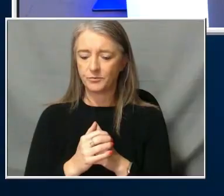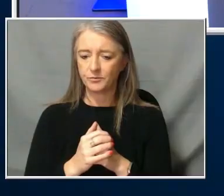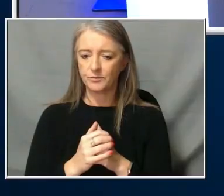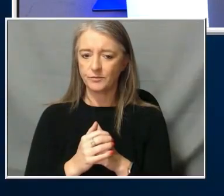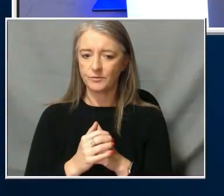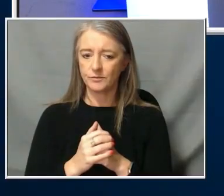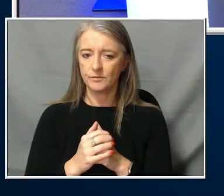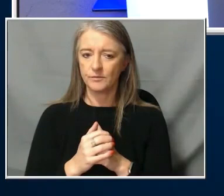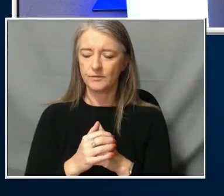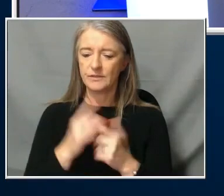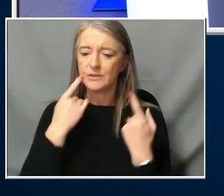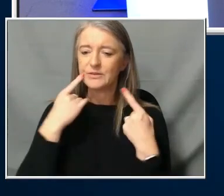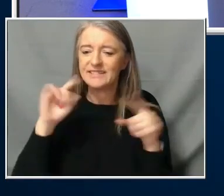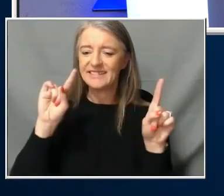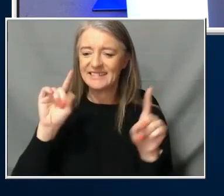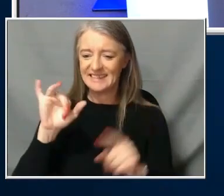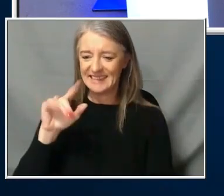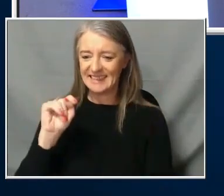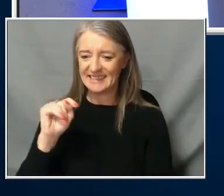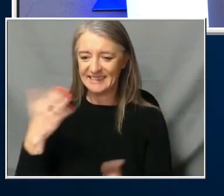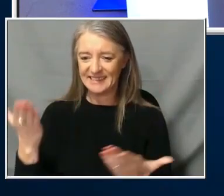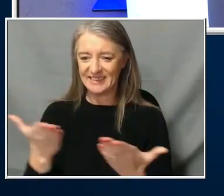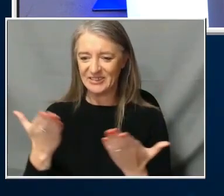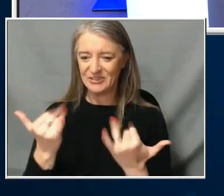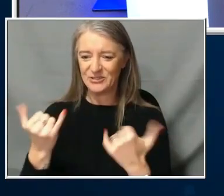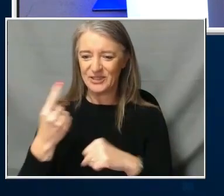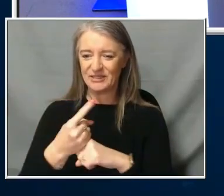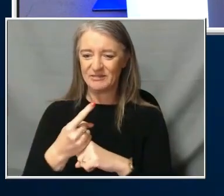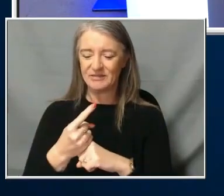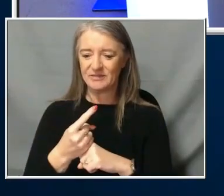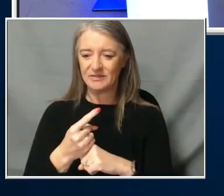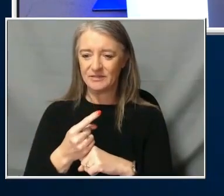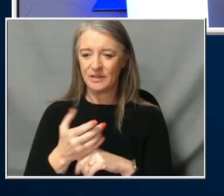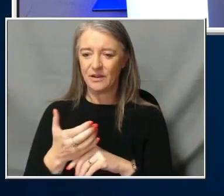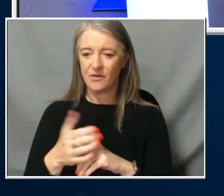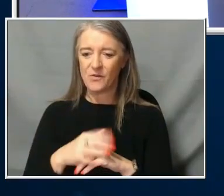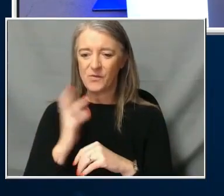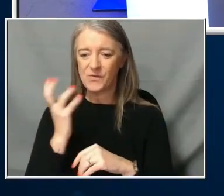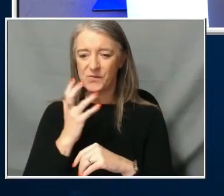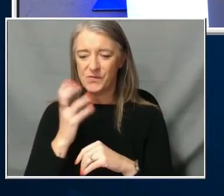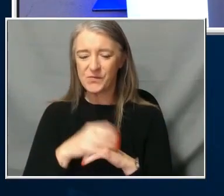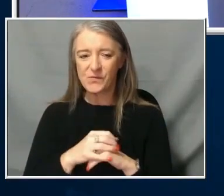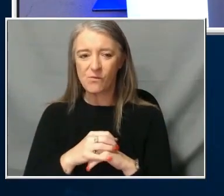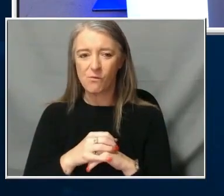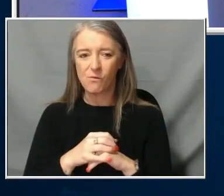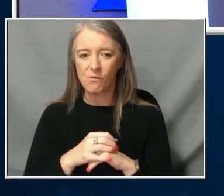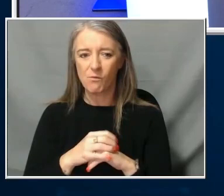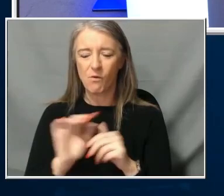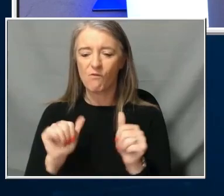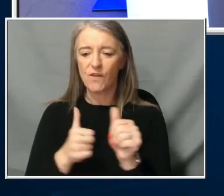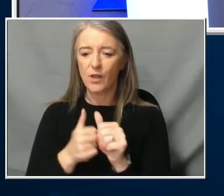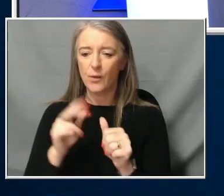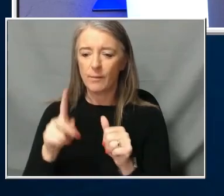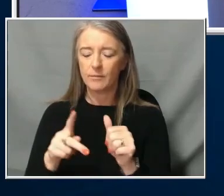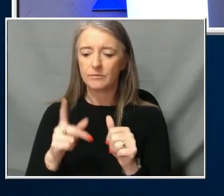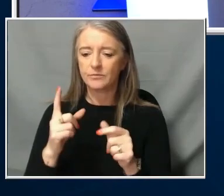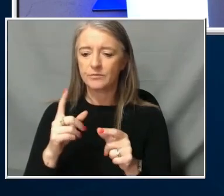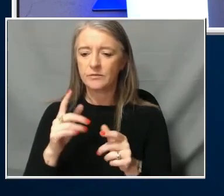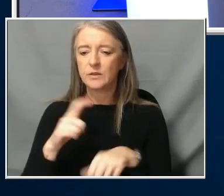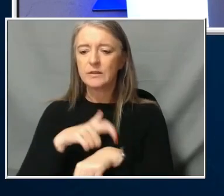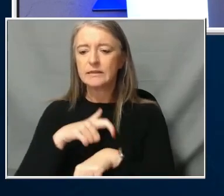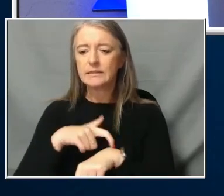You did it. And here you are. Yeah. You're a force to be reckoned with. I just have a quick follow-up. So were there times when you